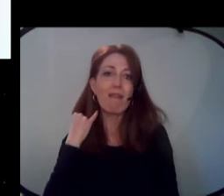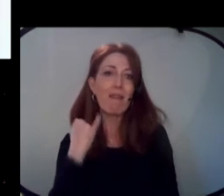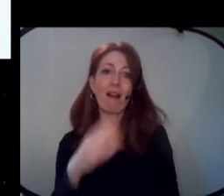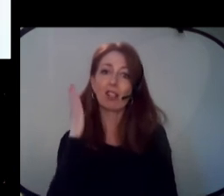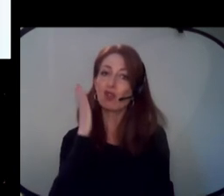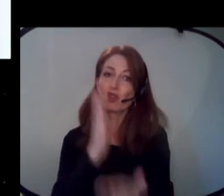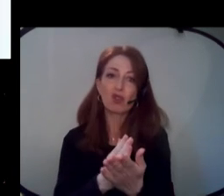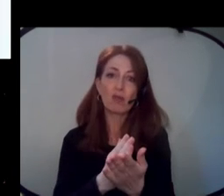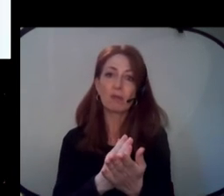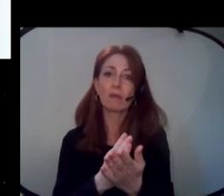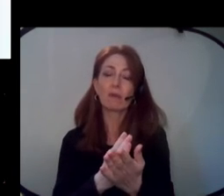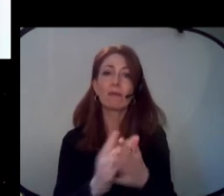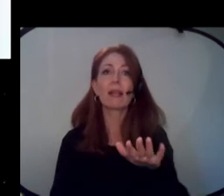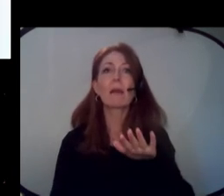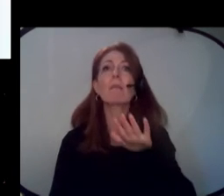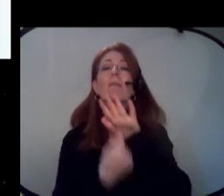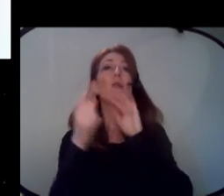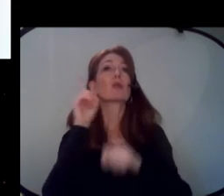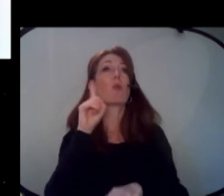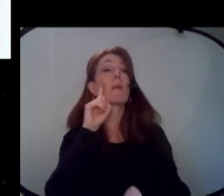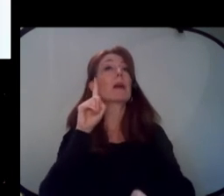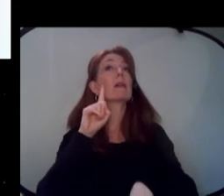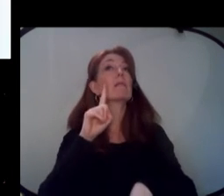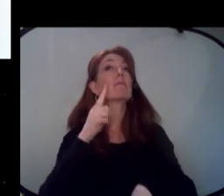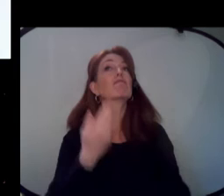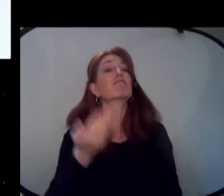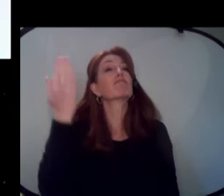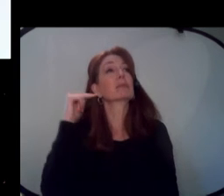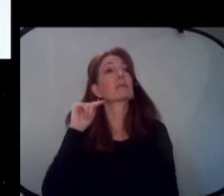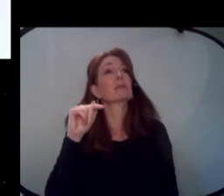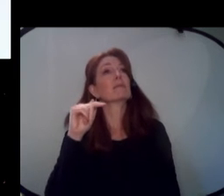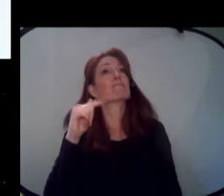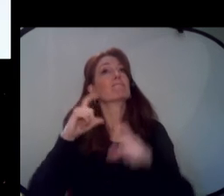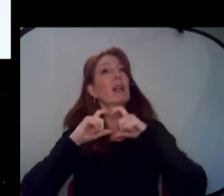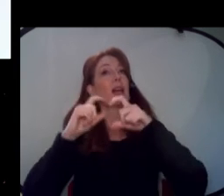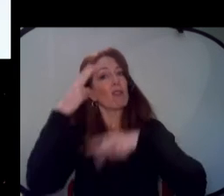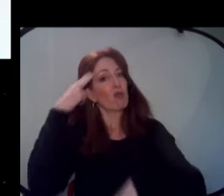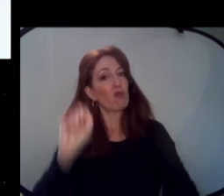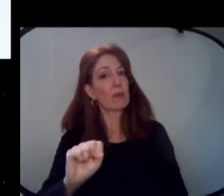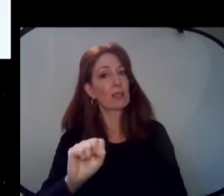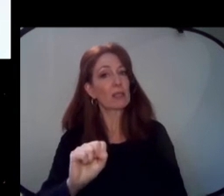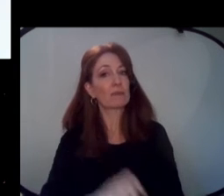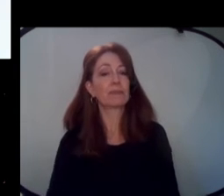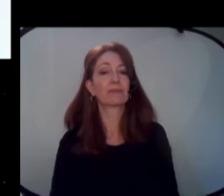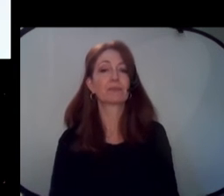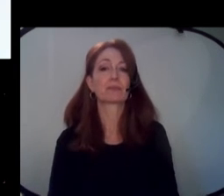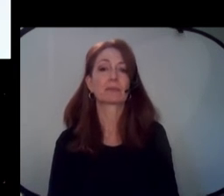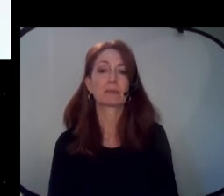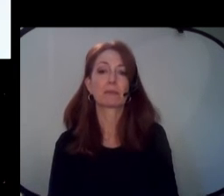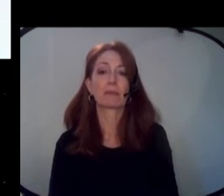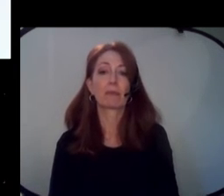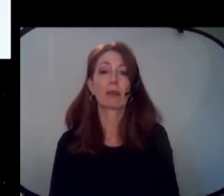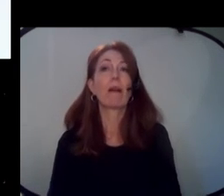very important for women in this period to maintain the reputation of being chaste. And